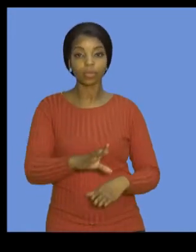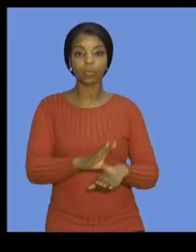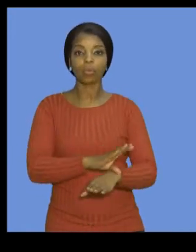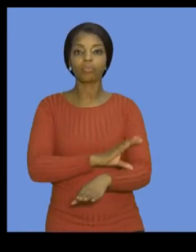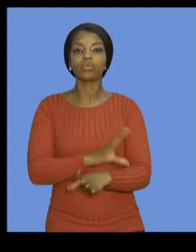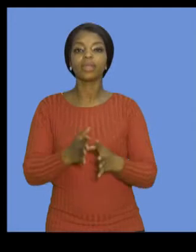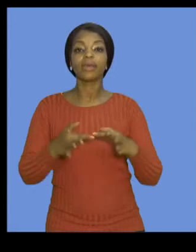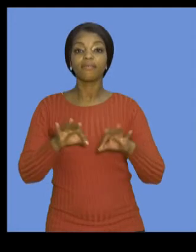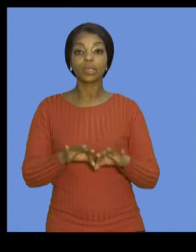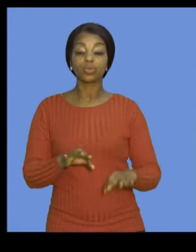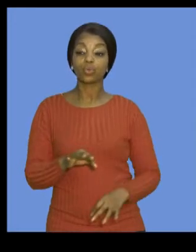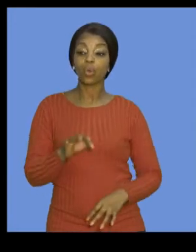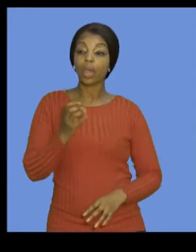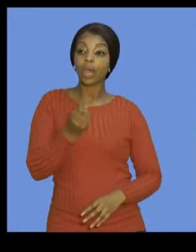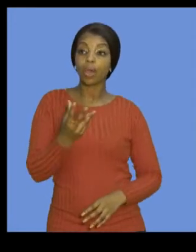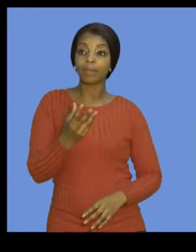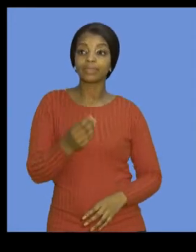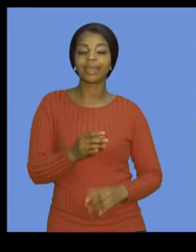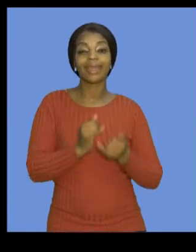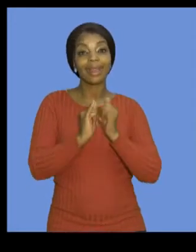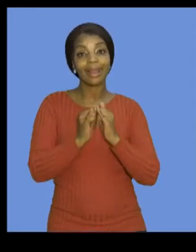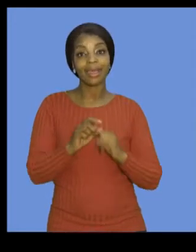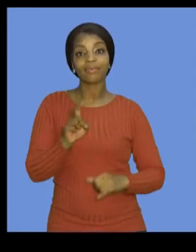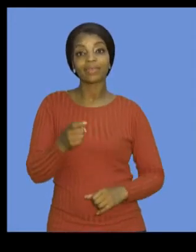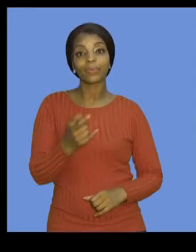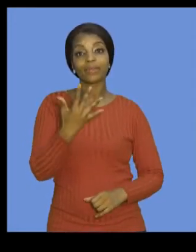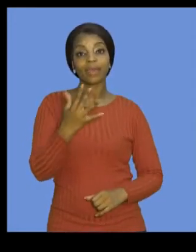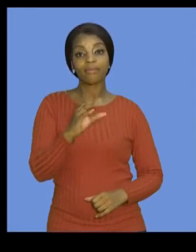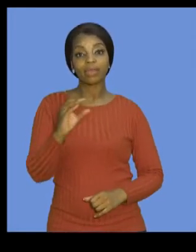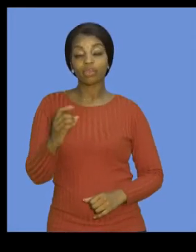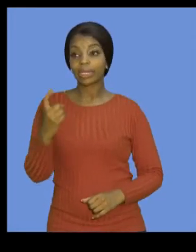value of 1,000 rand after 3 years, hey,